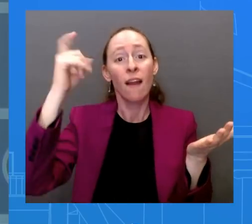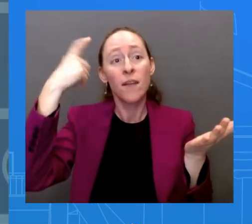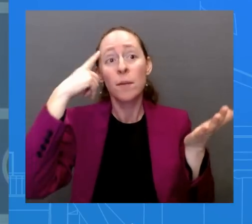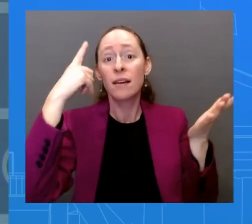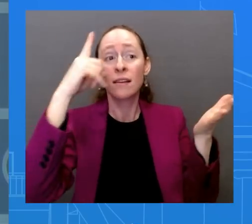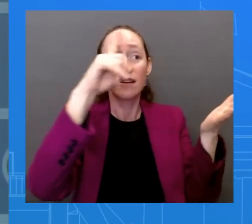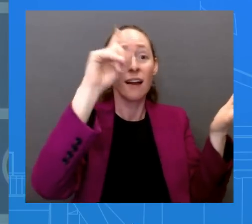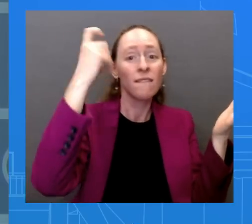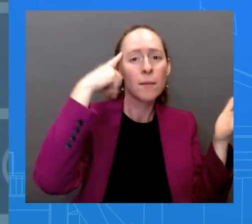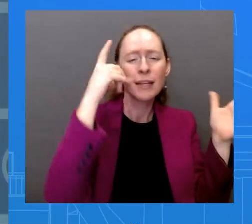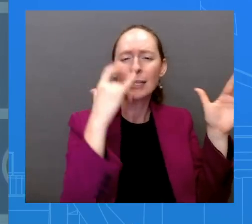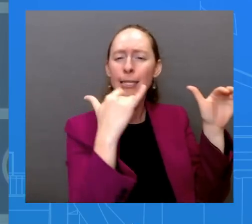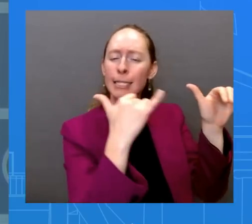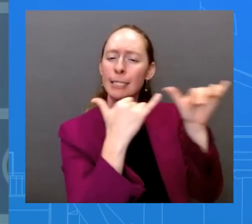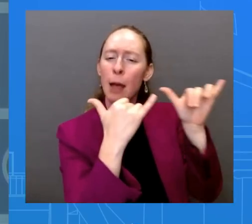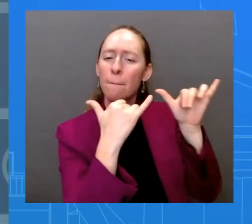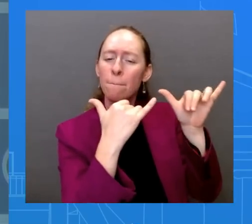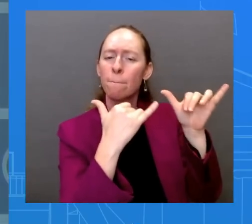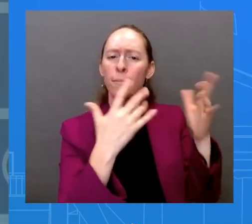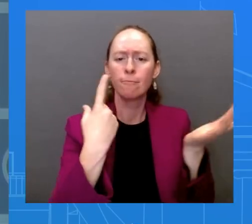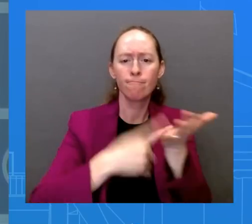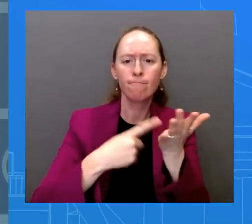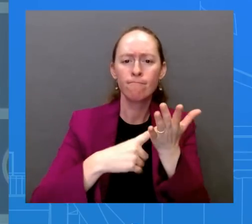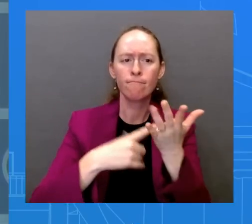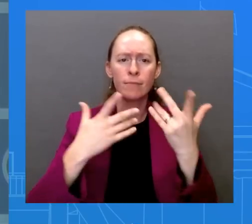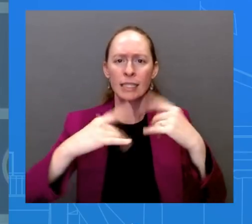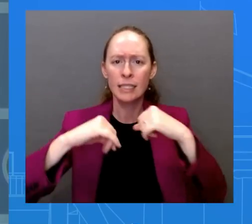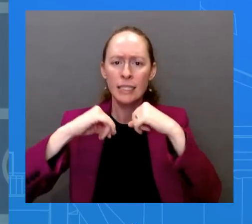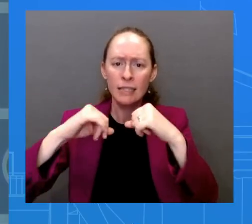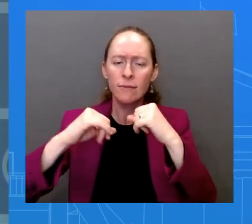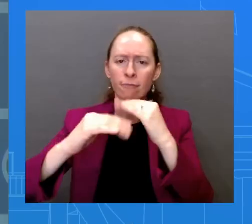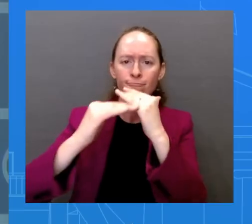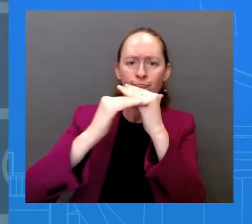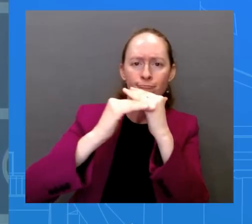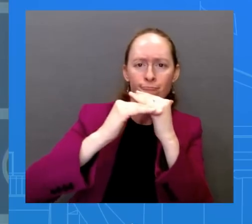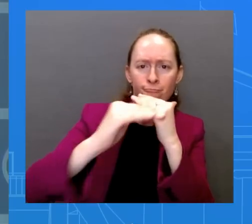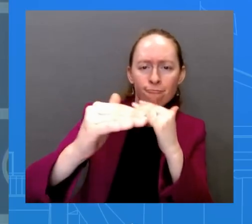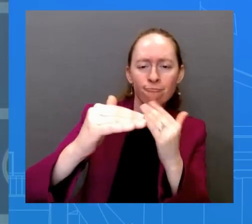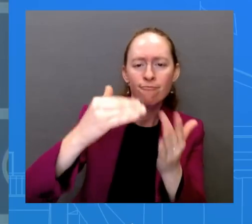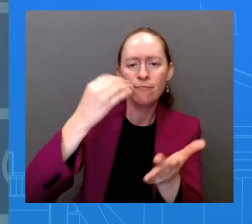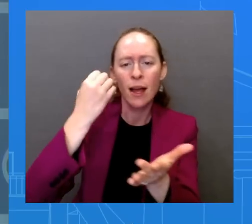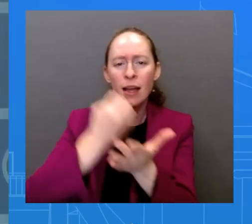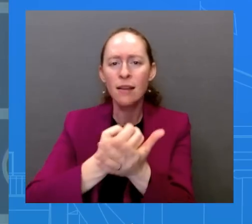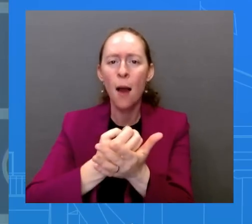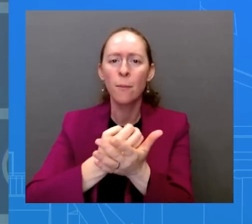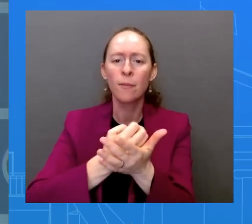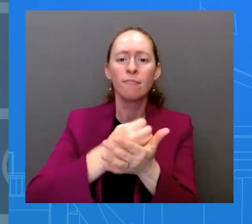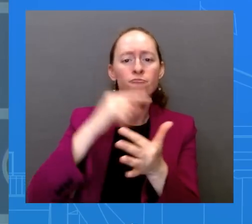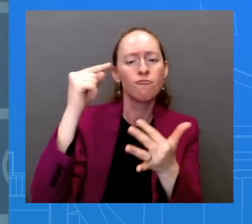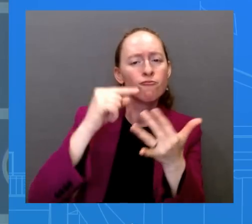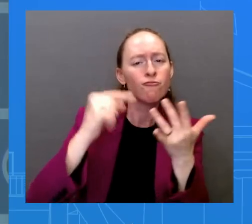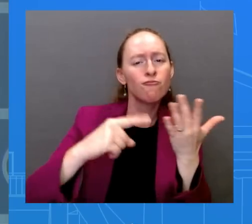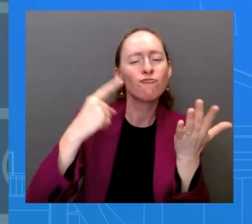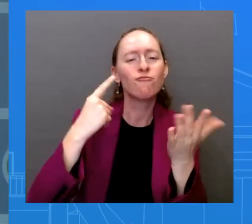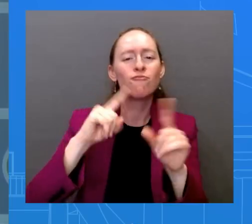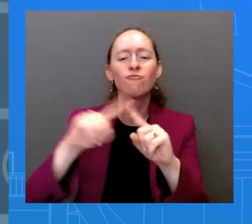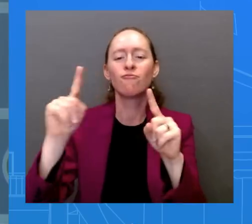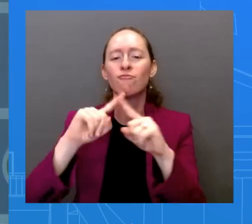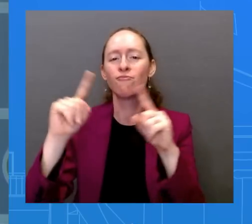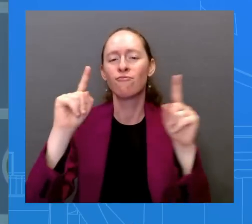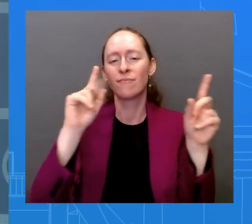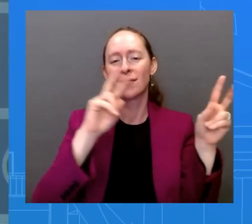security cooperation. The leaders will discuss our continued close partnership on shared global challenges and areas